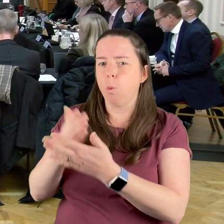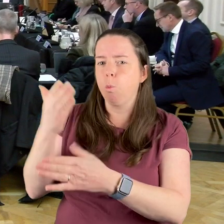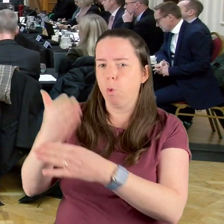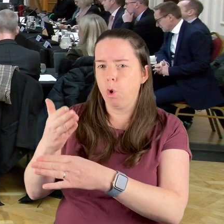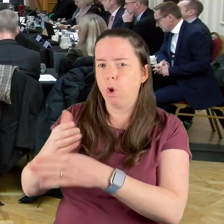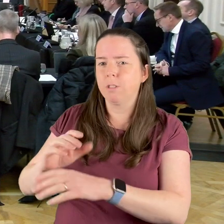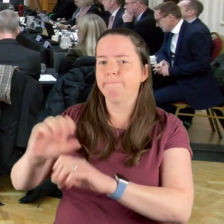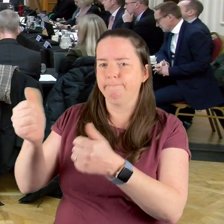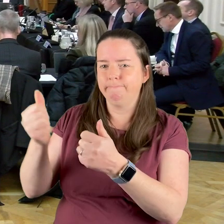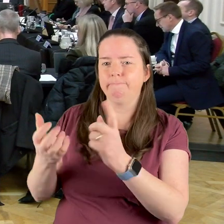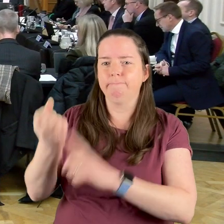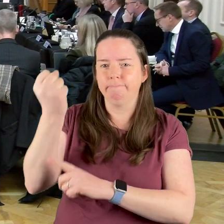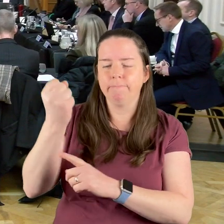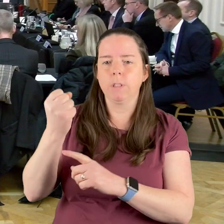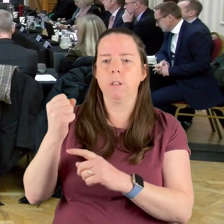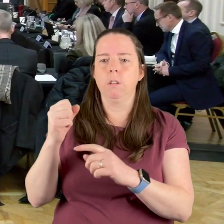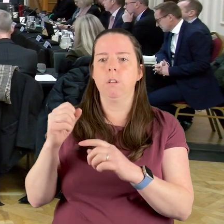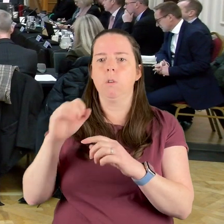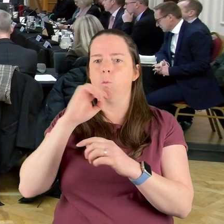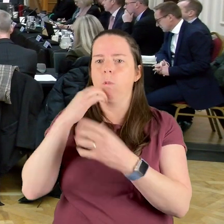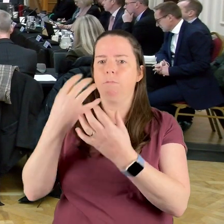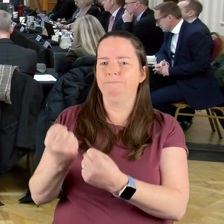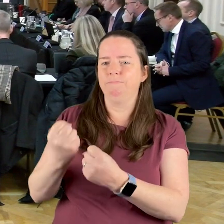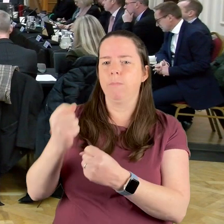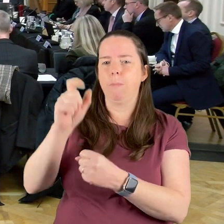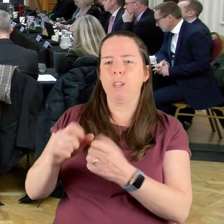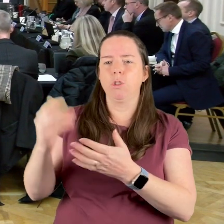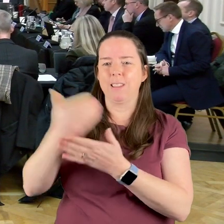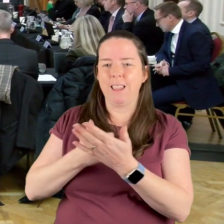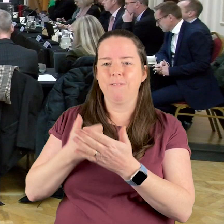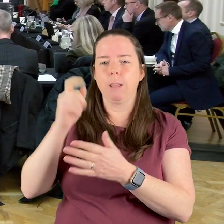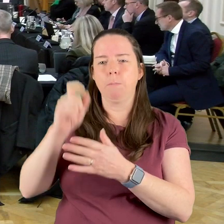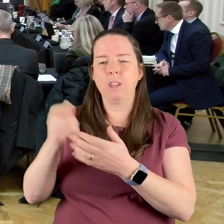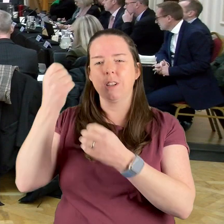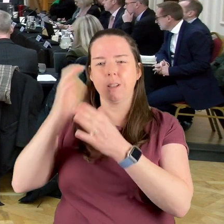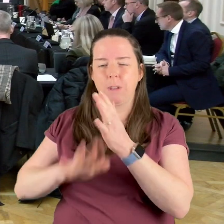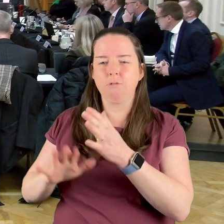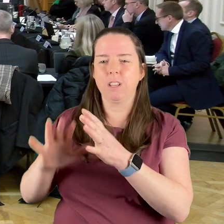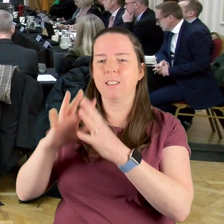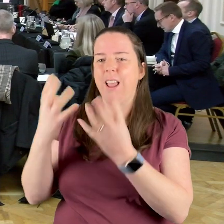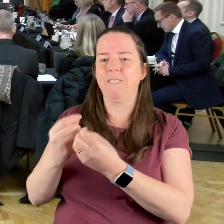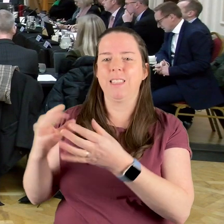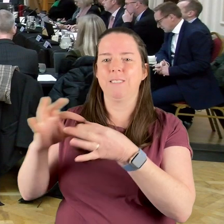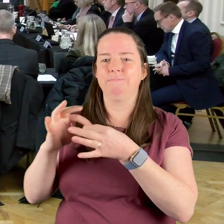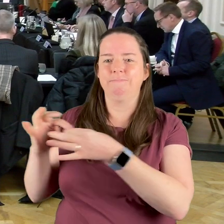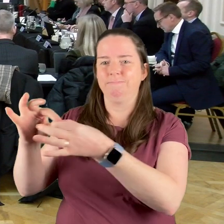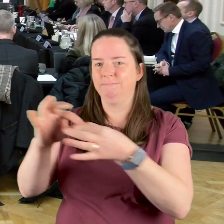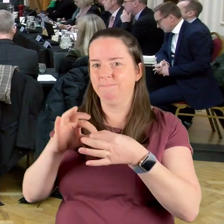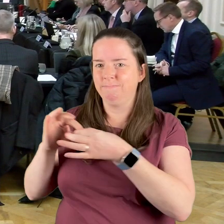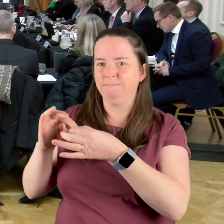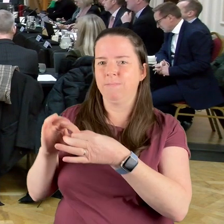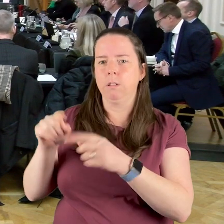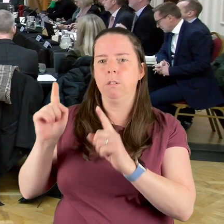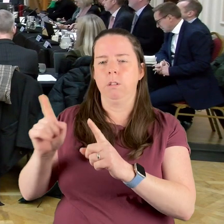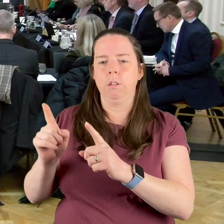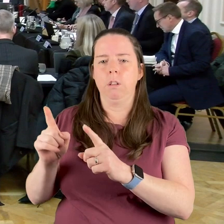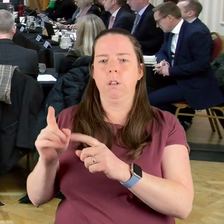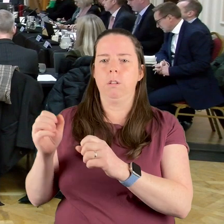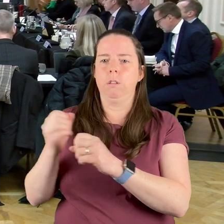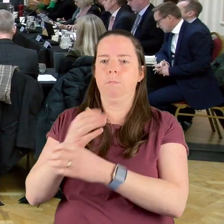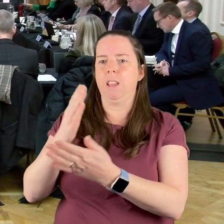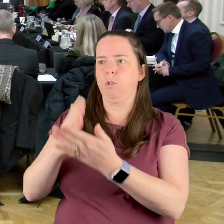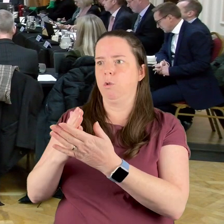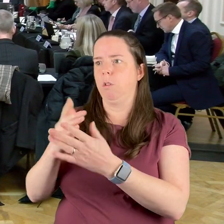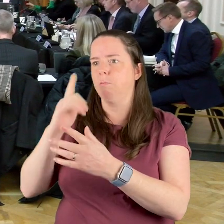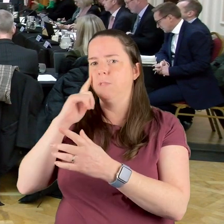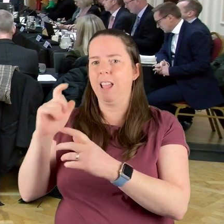Croydon on how we actually make sure that works. So if that works, that will actually preserve patient safety, patient experience,